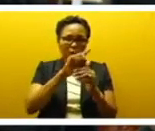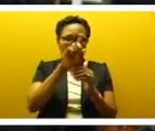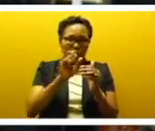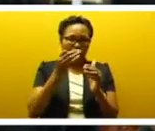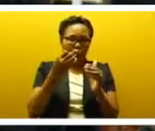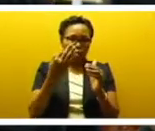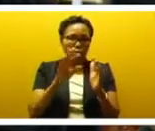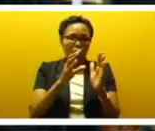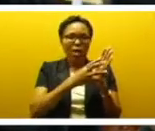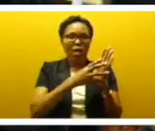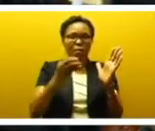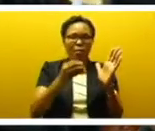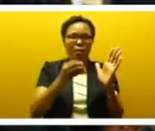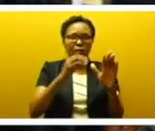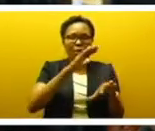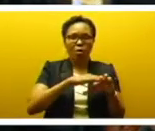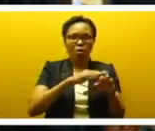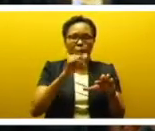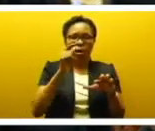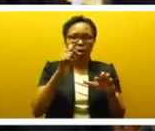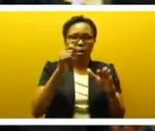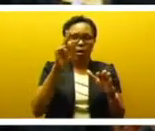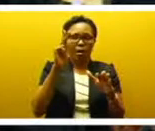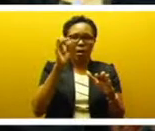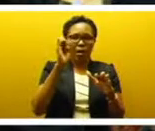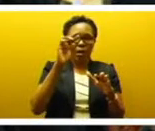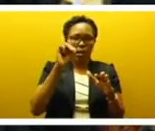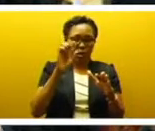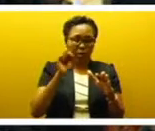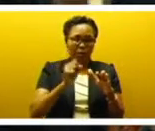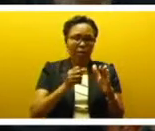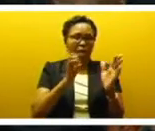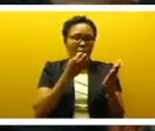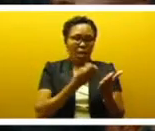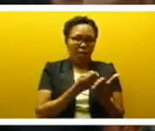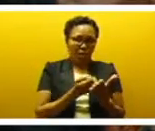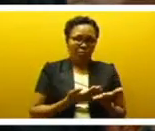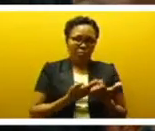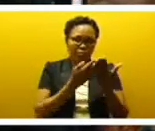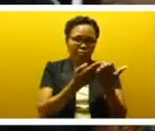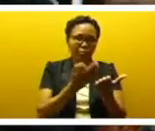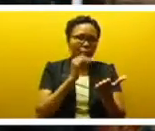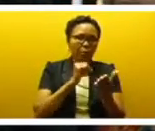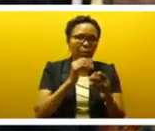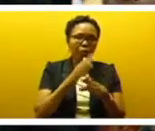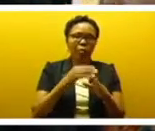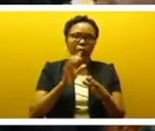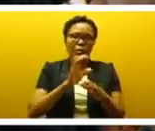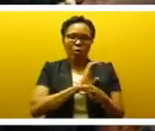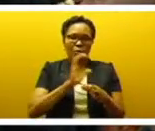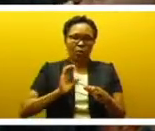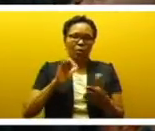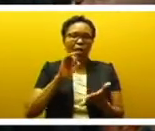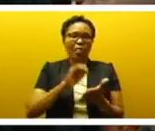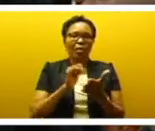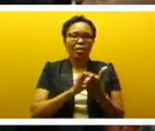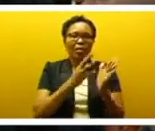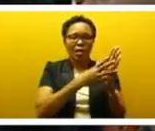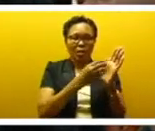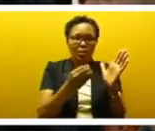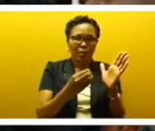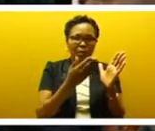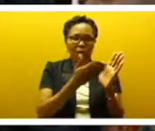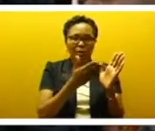KIMS, the evidence that has been shown also even from the Commission is that the images